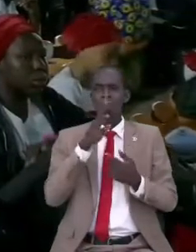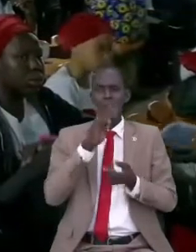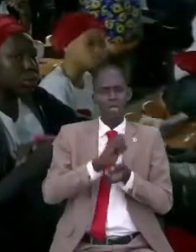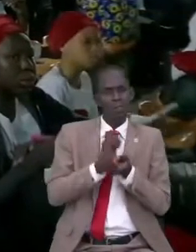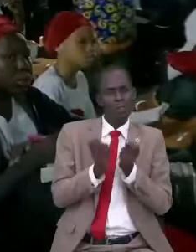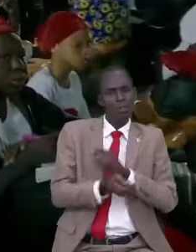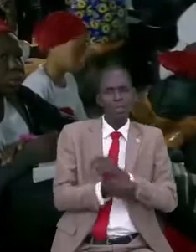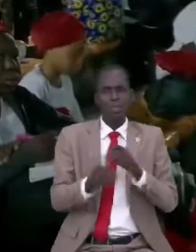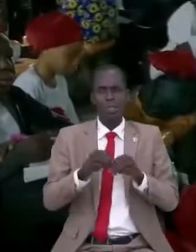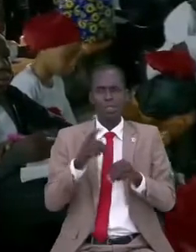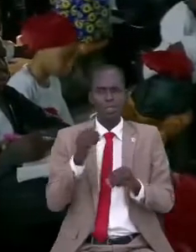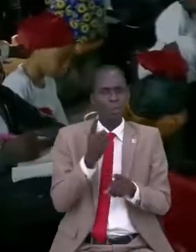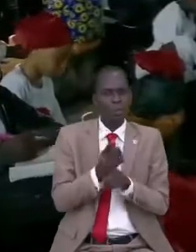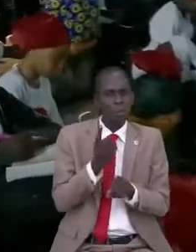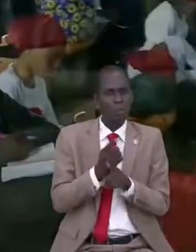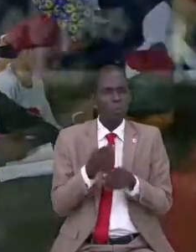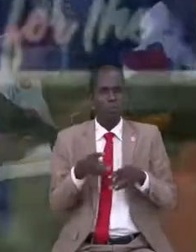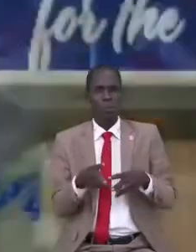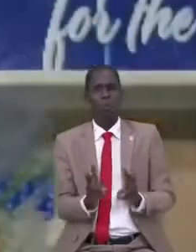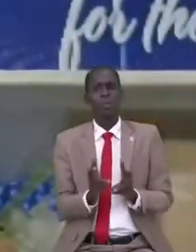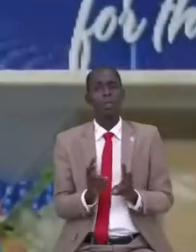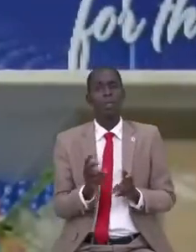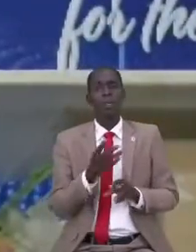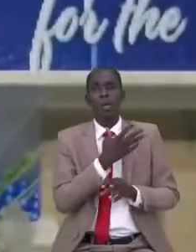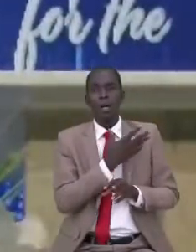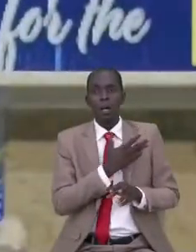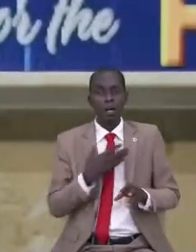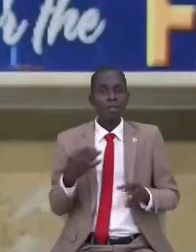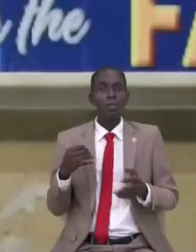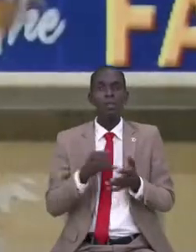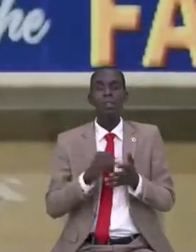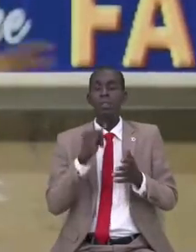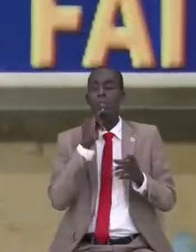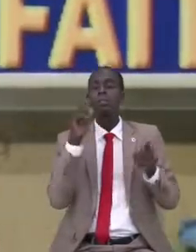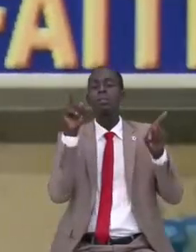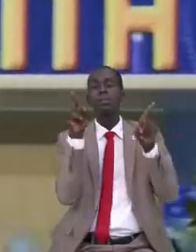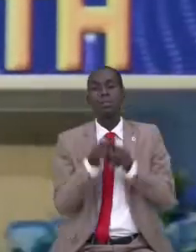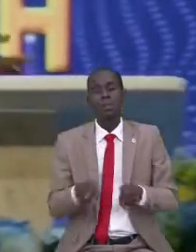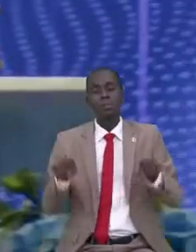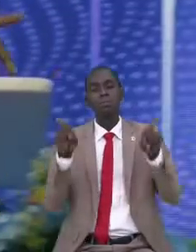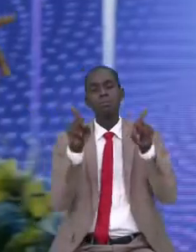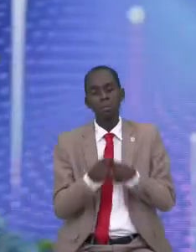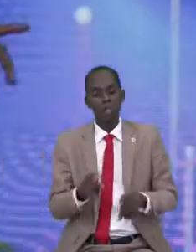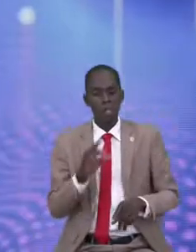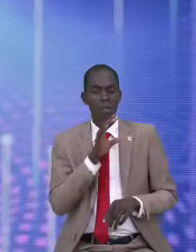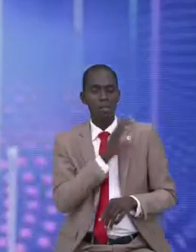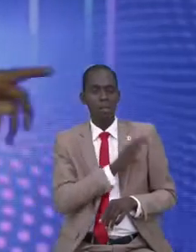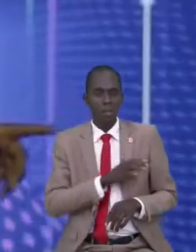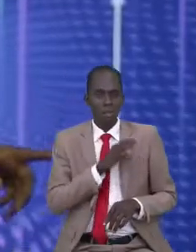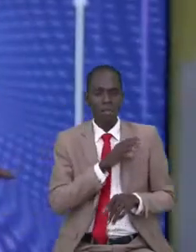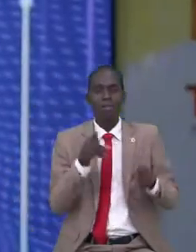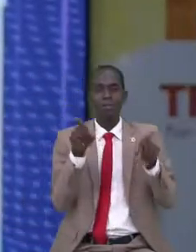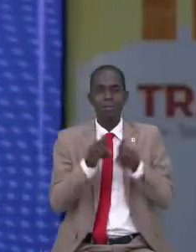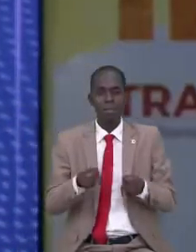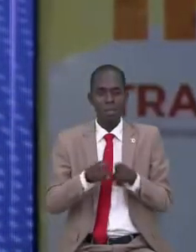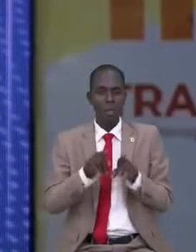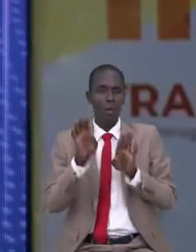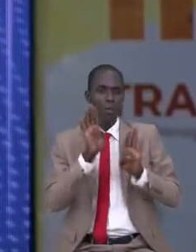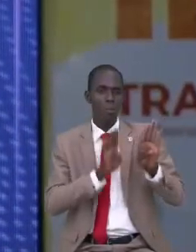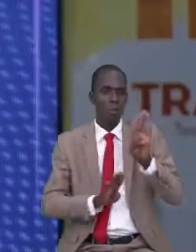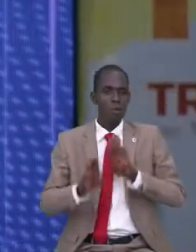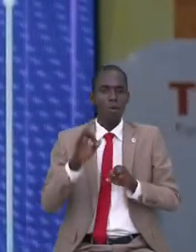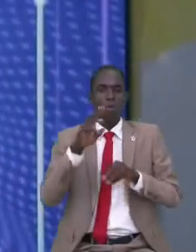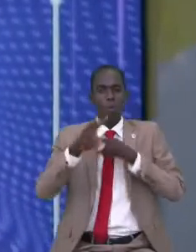the right direction. And it's the same character, the same behavior of the people of the